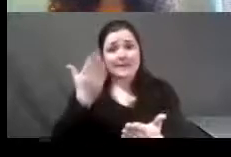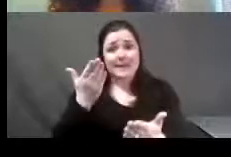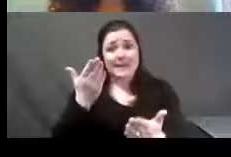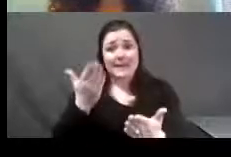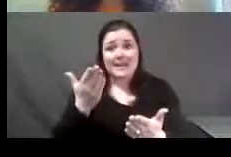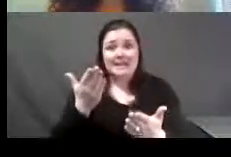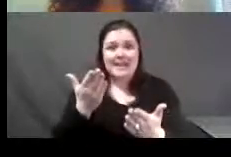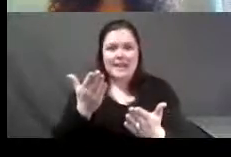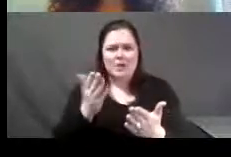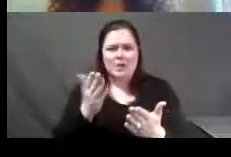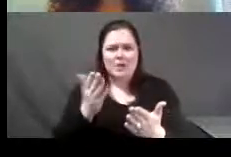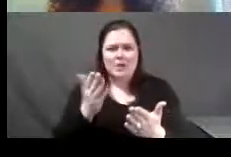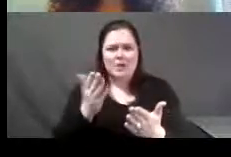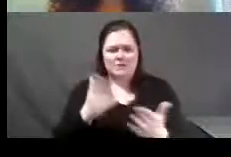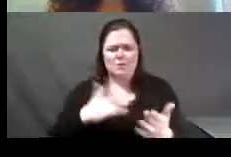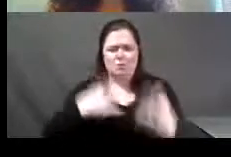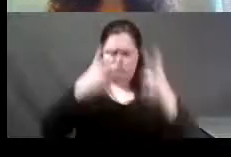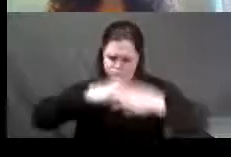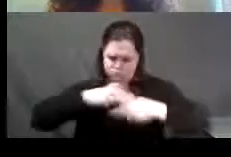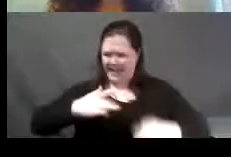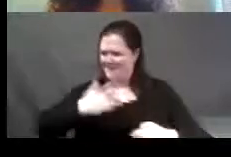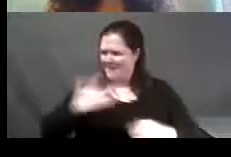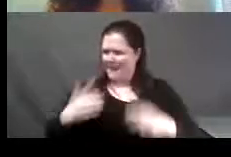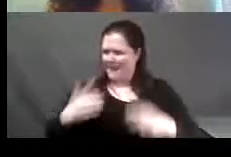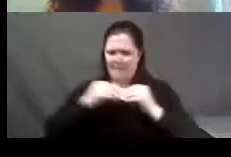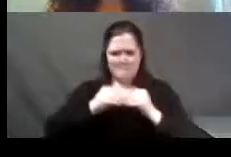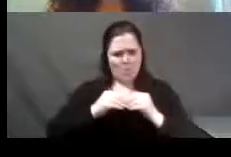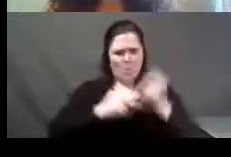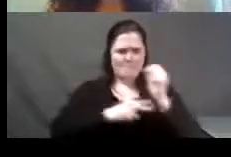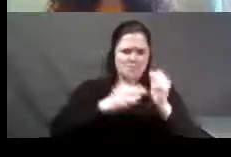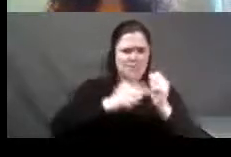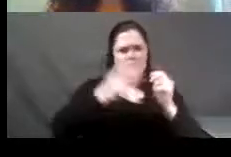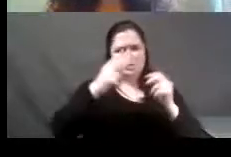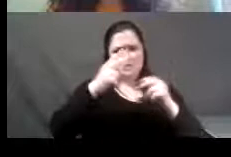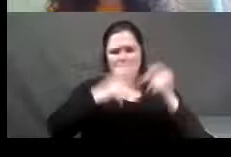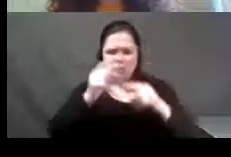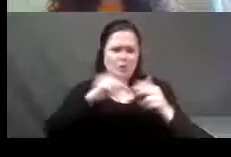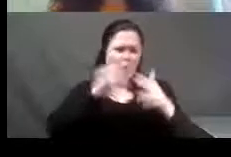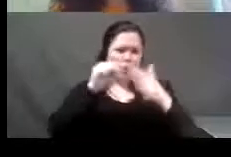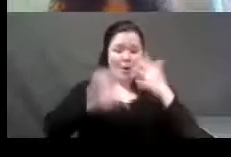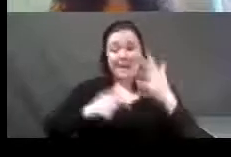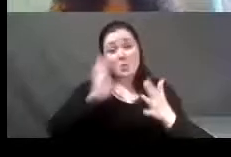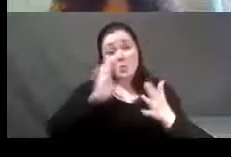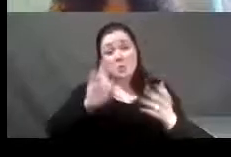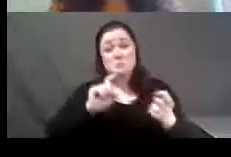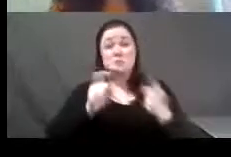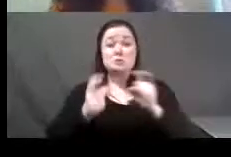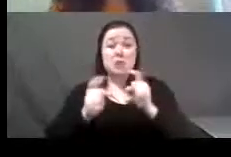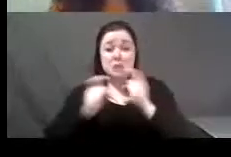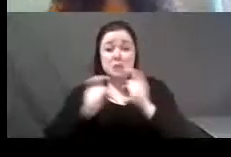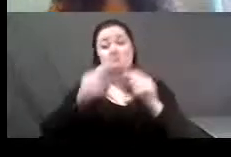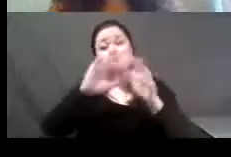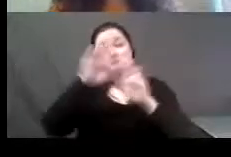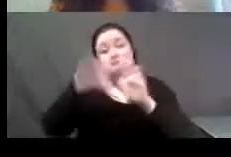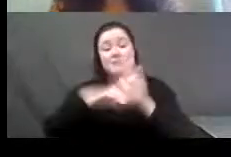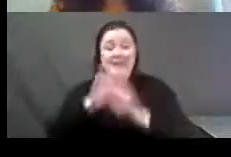find yourselves now, and even if it changes, and I typically see it does change in the